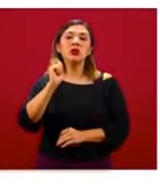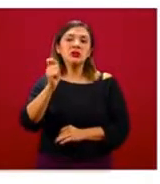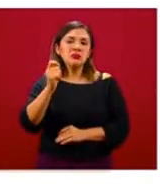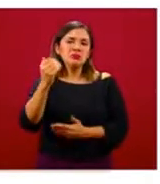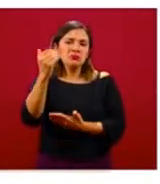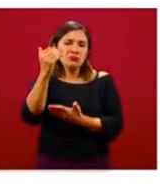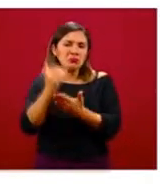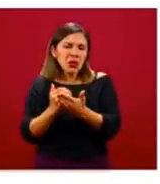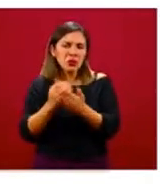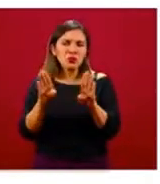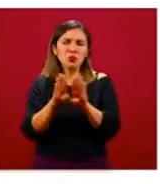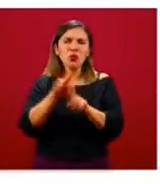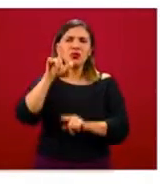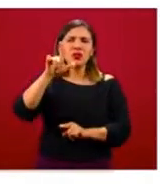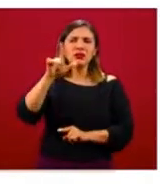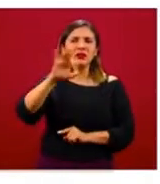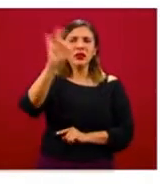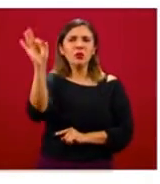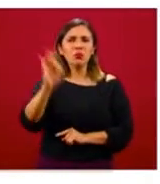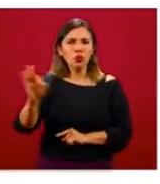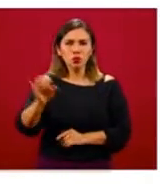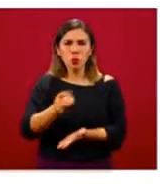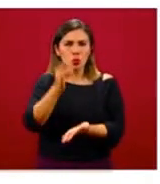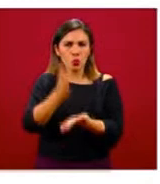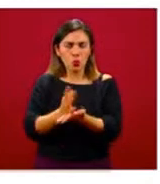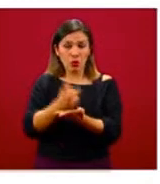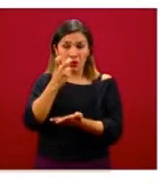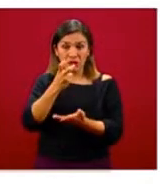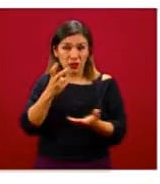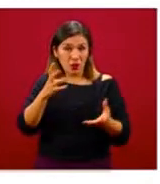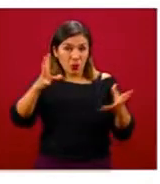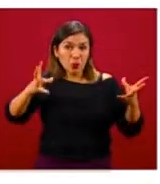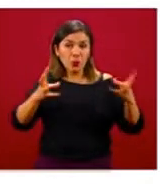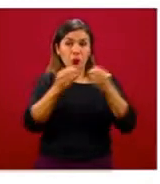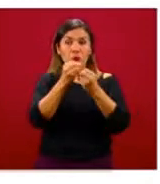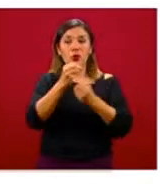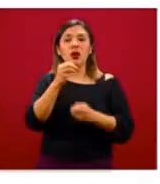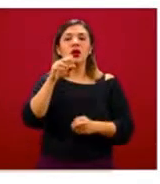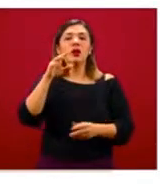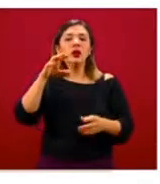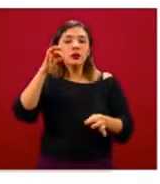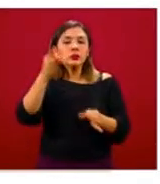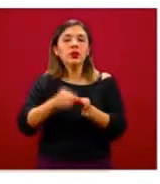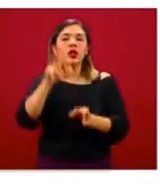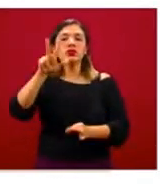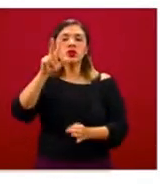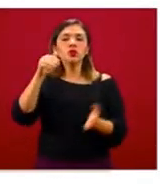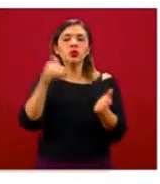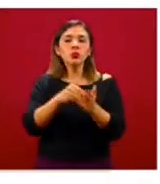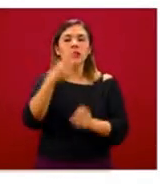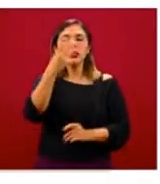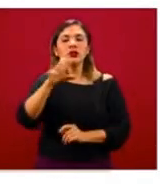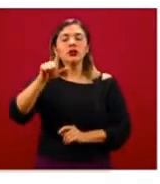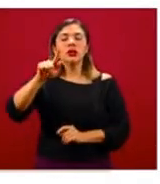But less of a fifth, 17% of this great total, which are